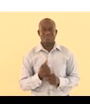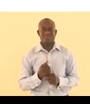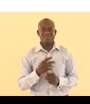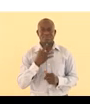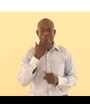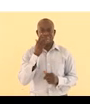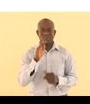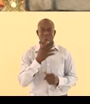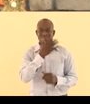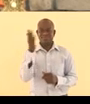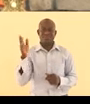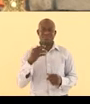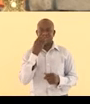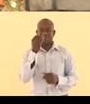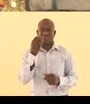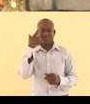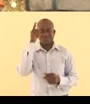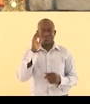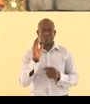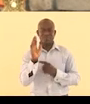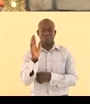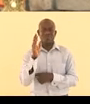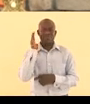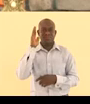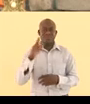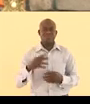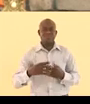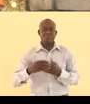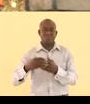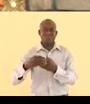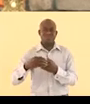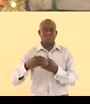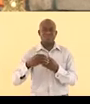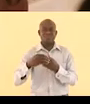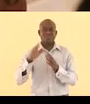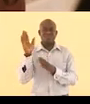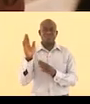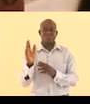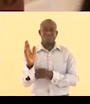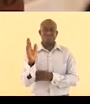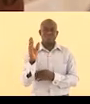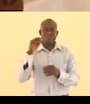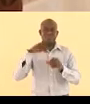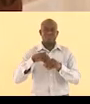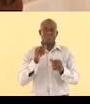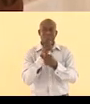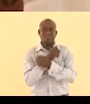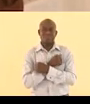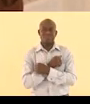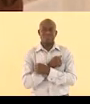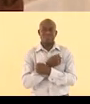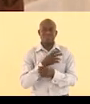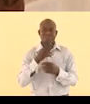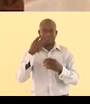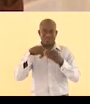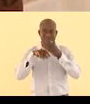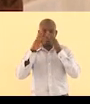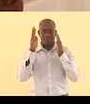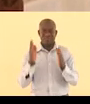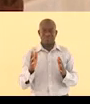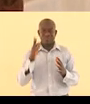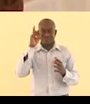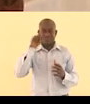Lord's year of favor. Those who speak for God should live like God in love. The